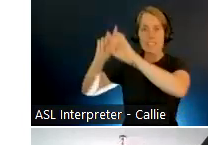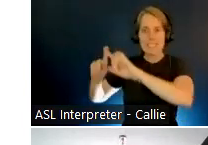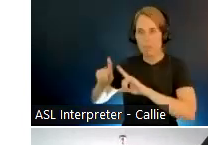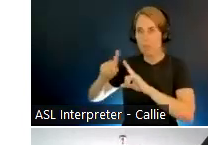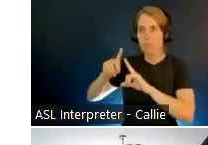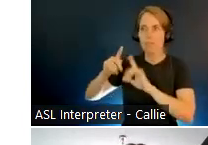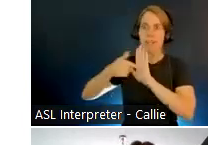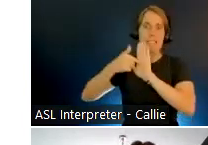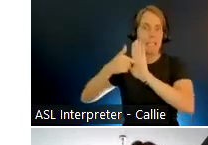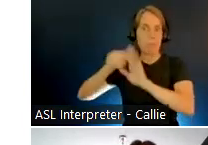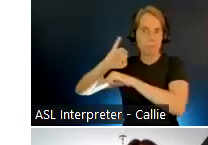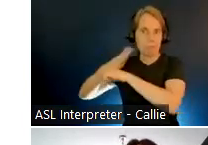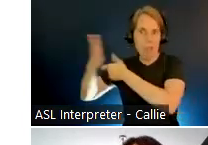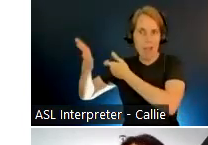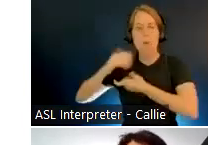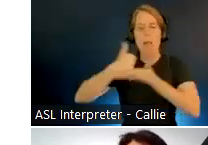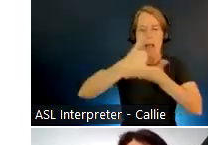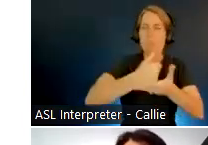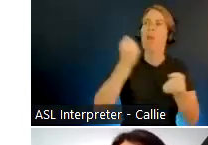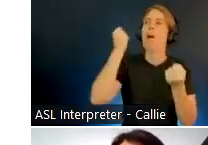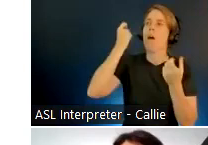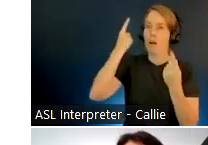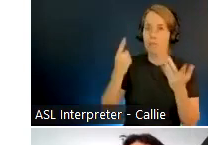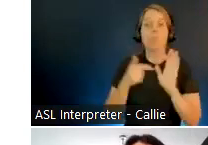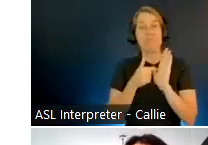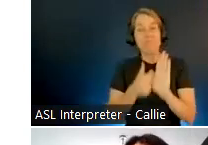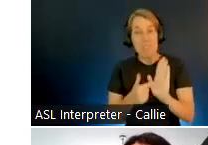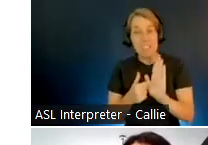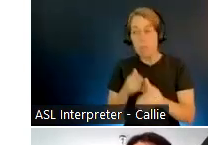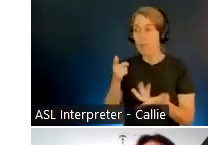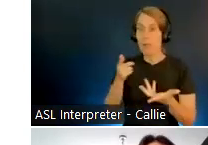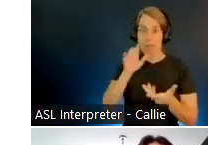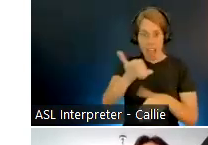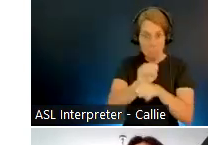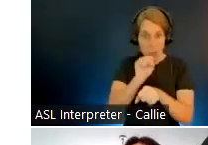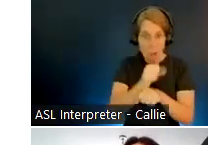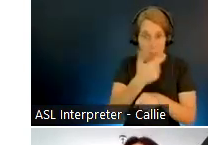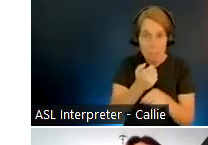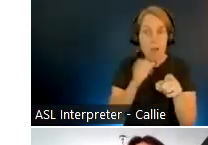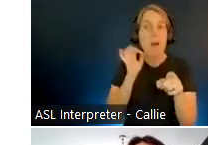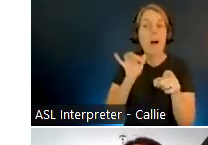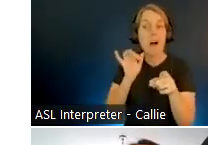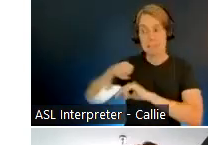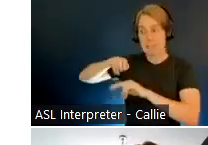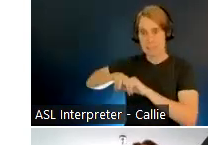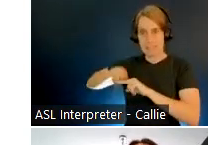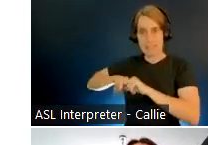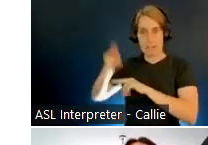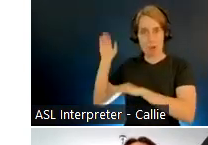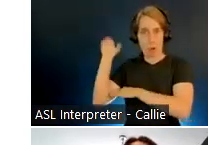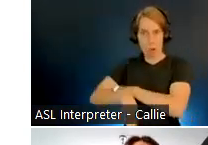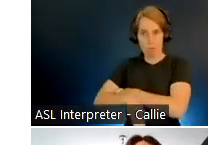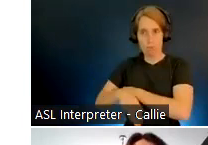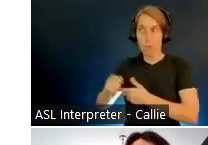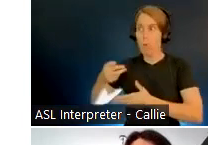for example, are you sitting down for those jobs? Are you standing up? Are you inside? Are you outside? Or are